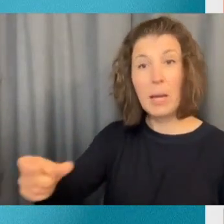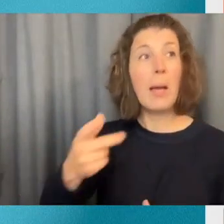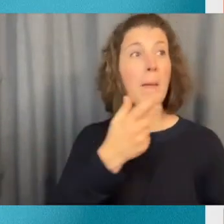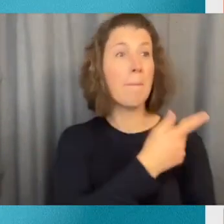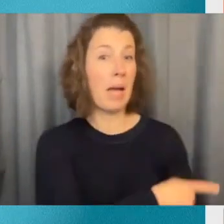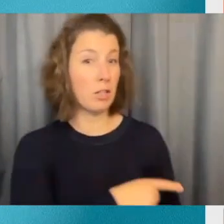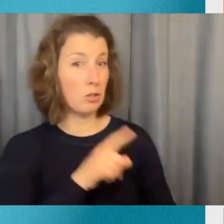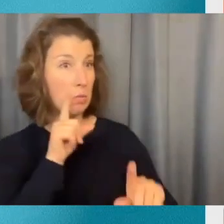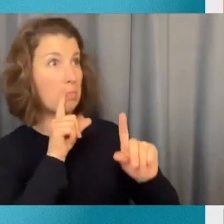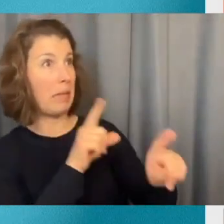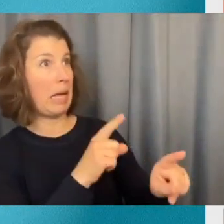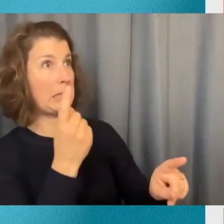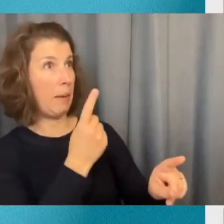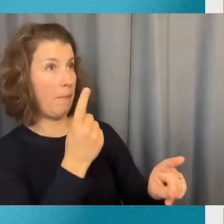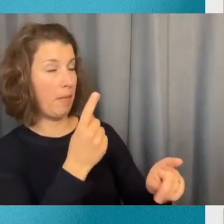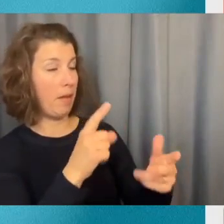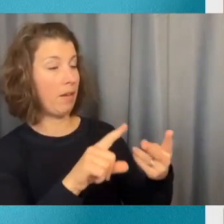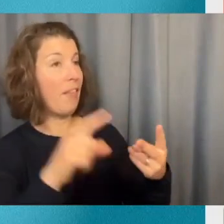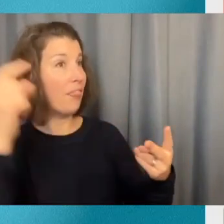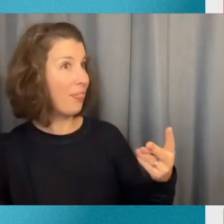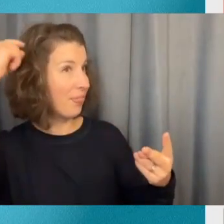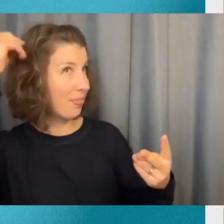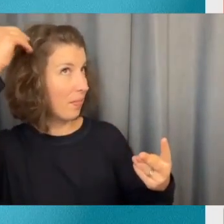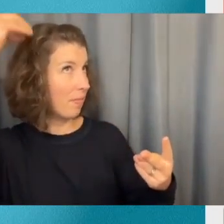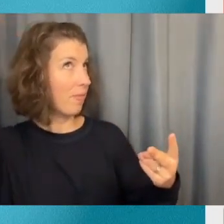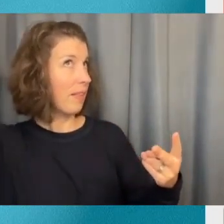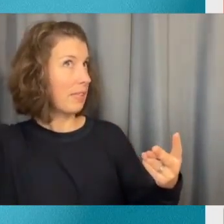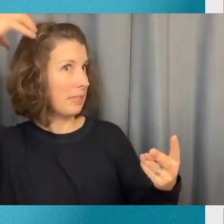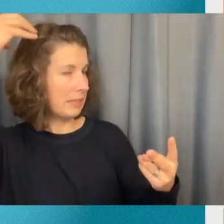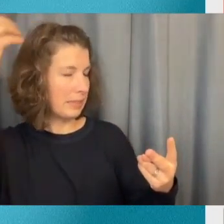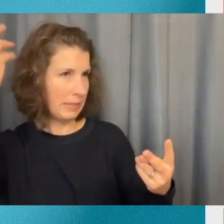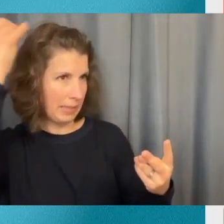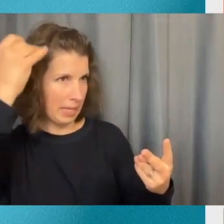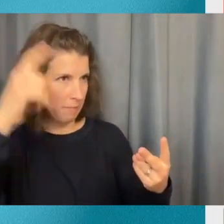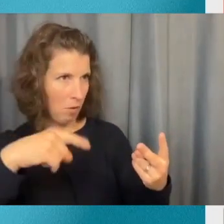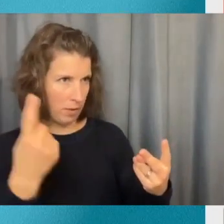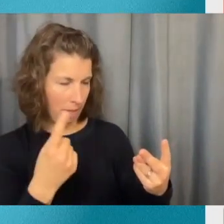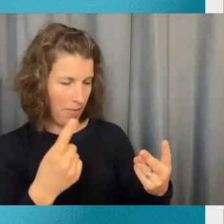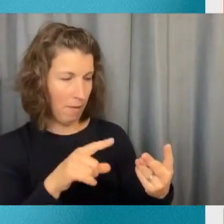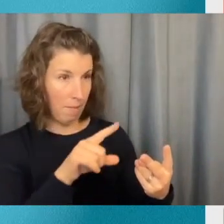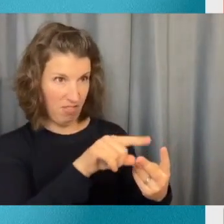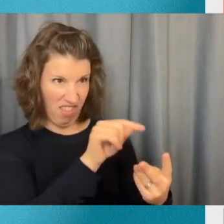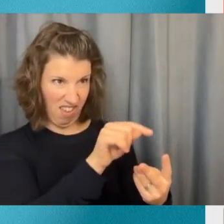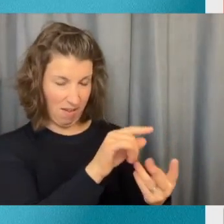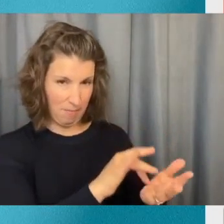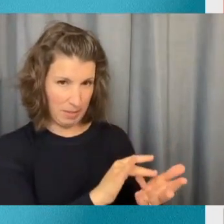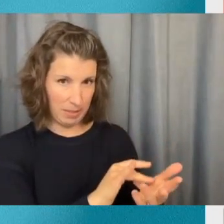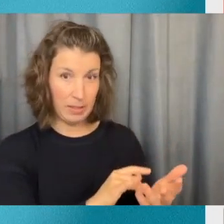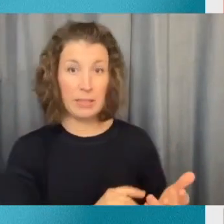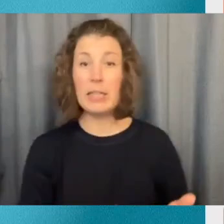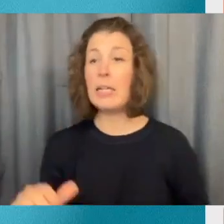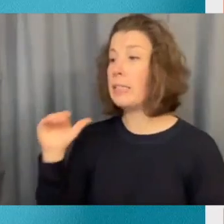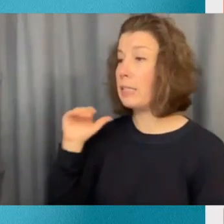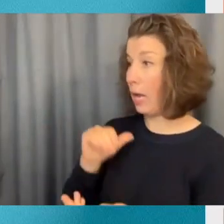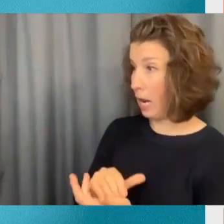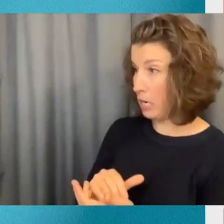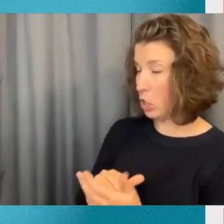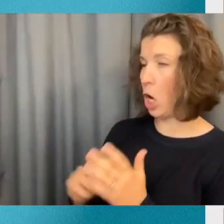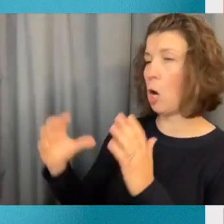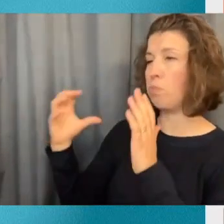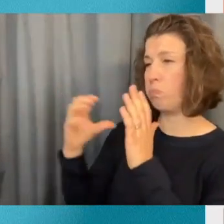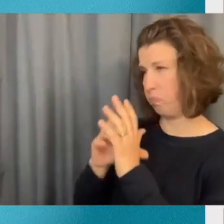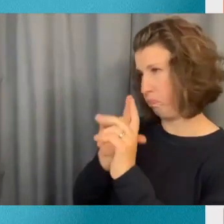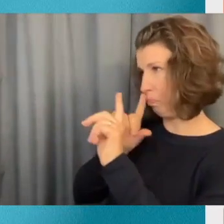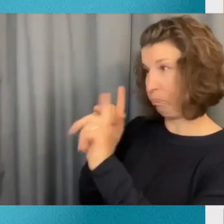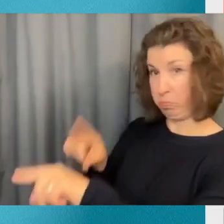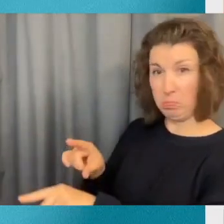thinks something about that. Patient takes a second, or the doctor takes a second, sort of thinks about that, and says something in response.